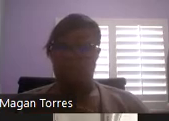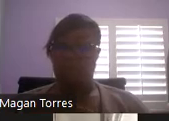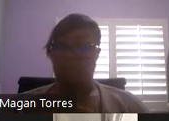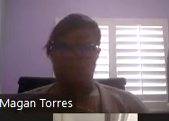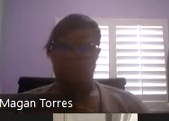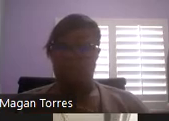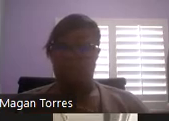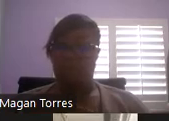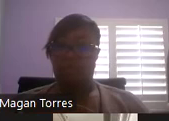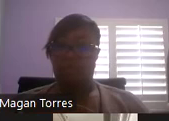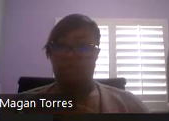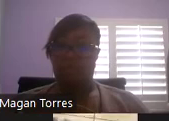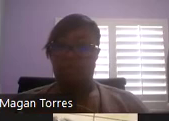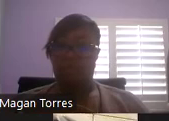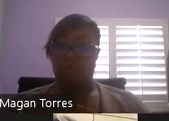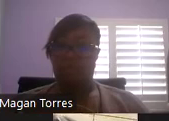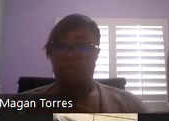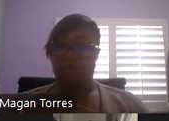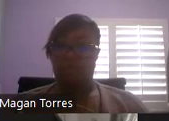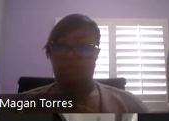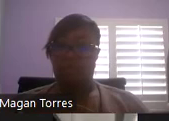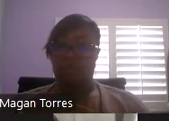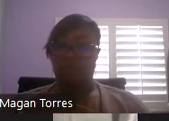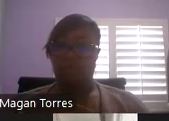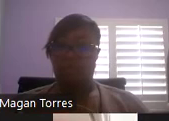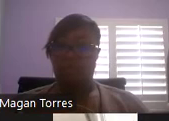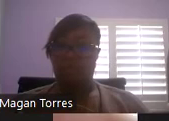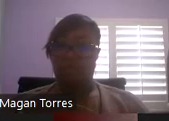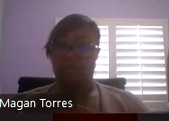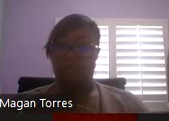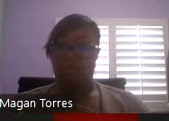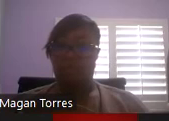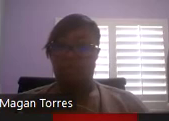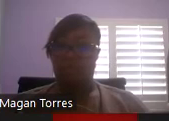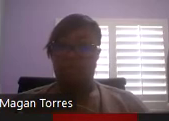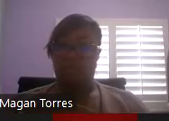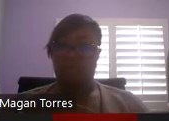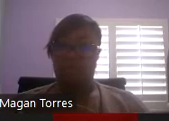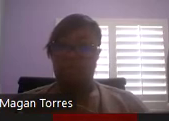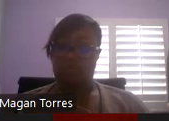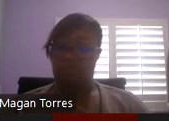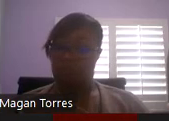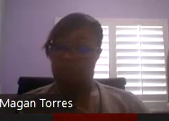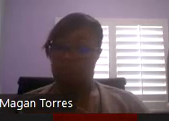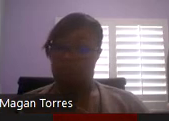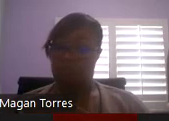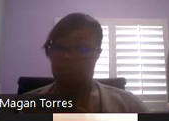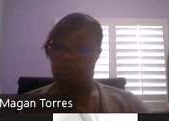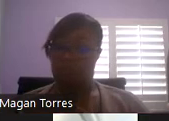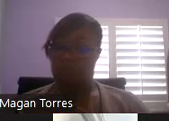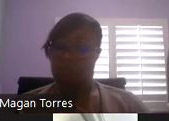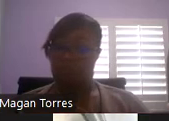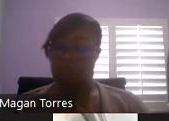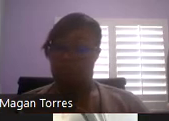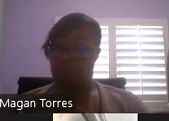get drugs and to get people to investigate it and to do research. I grew up during the